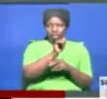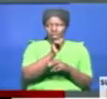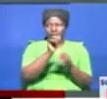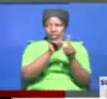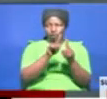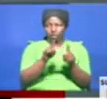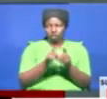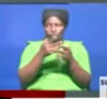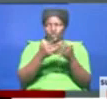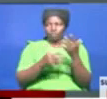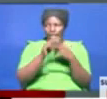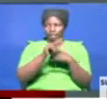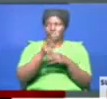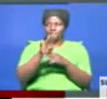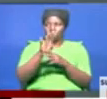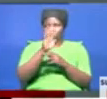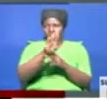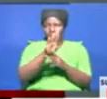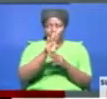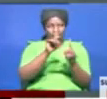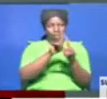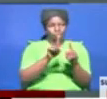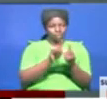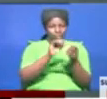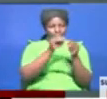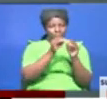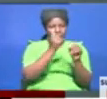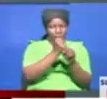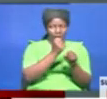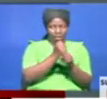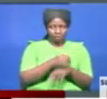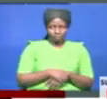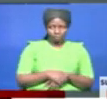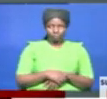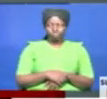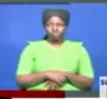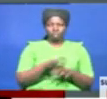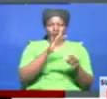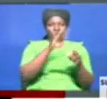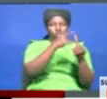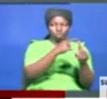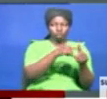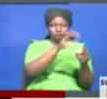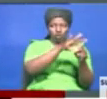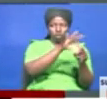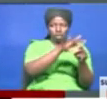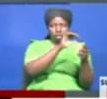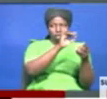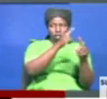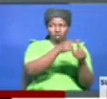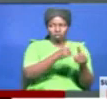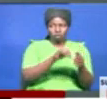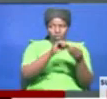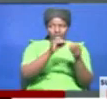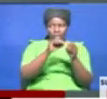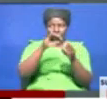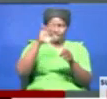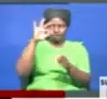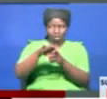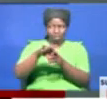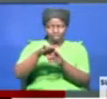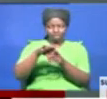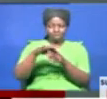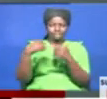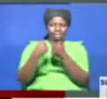the issue of, the number work, total votes, total number of cast votes